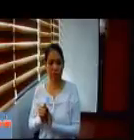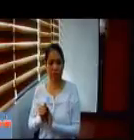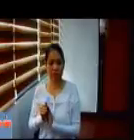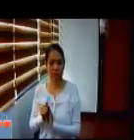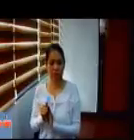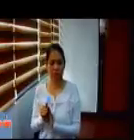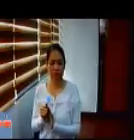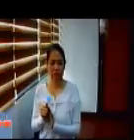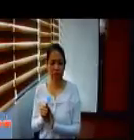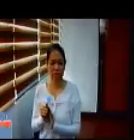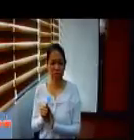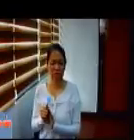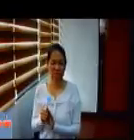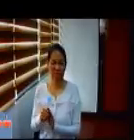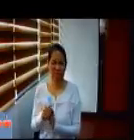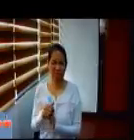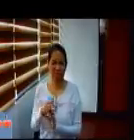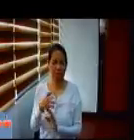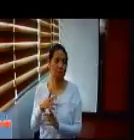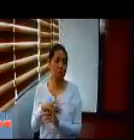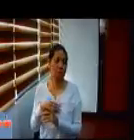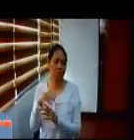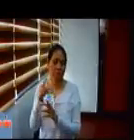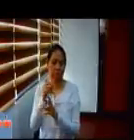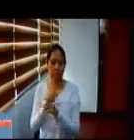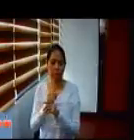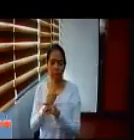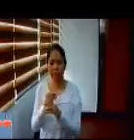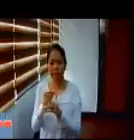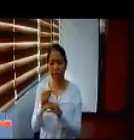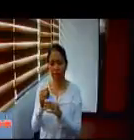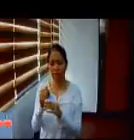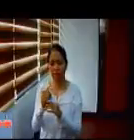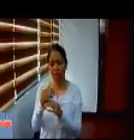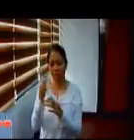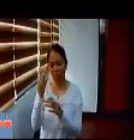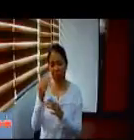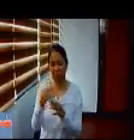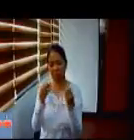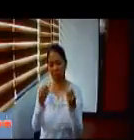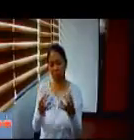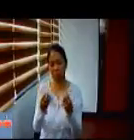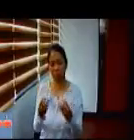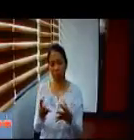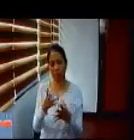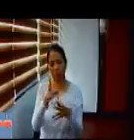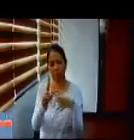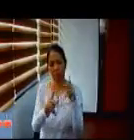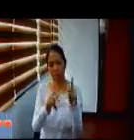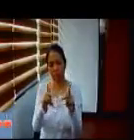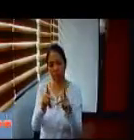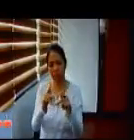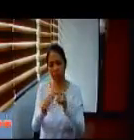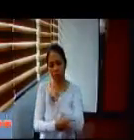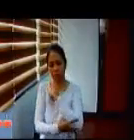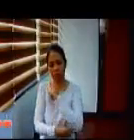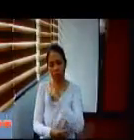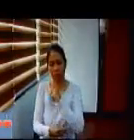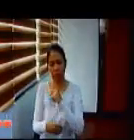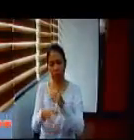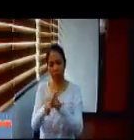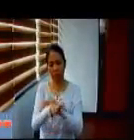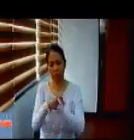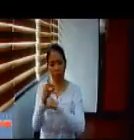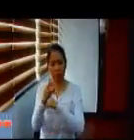It's quite tragic that more people are poor and more hungry people can be found in the rural areas. We are